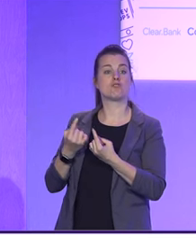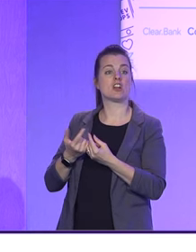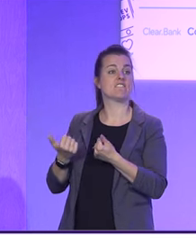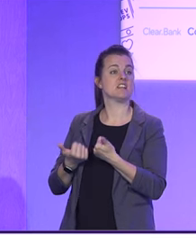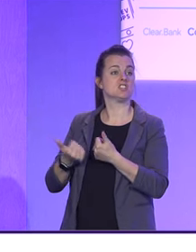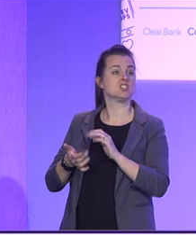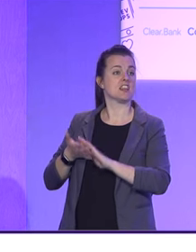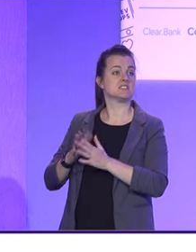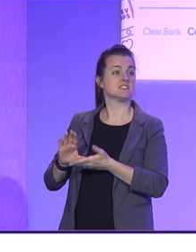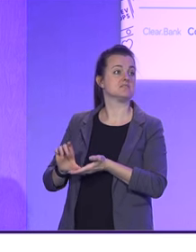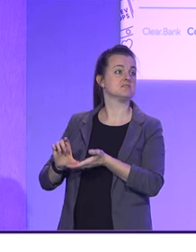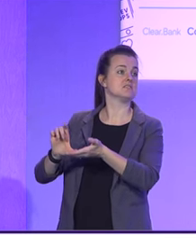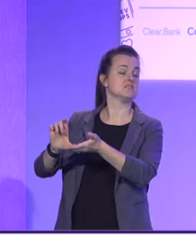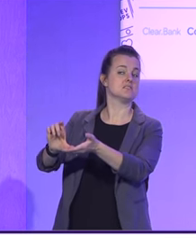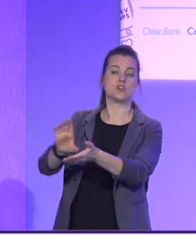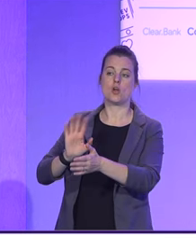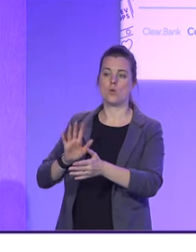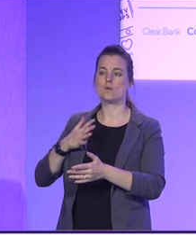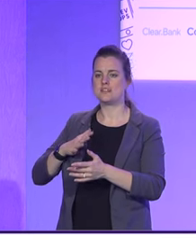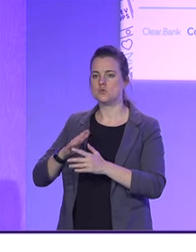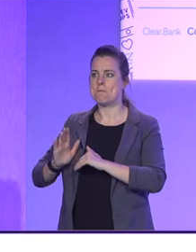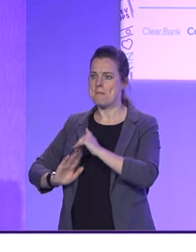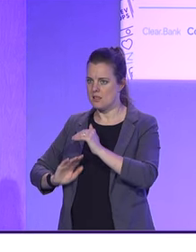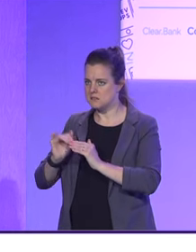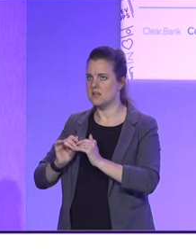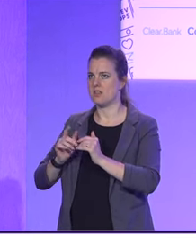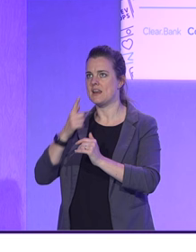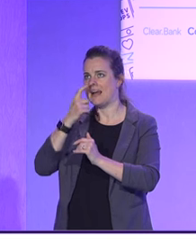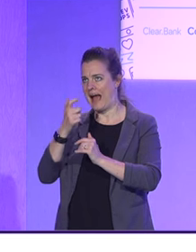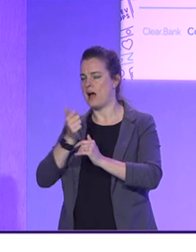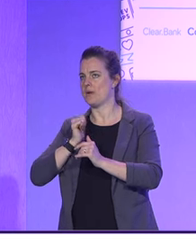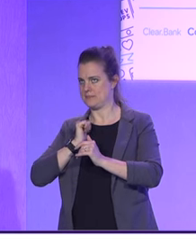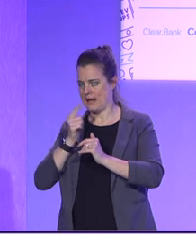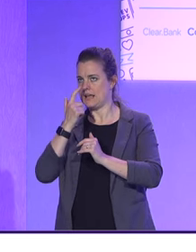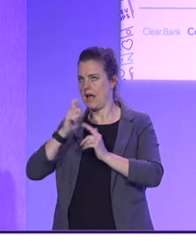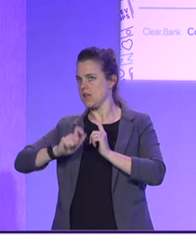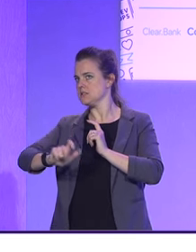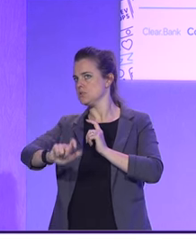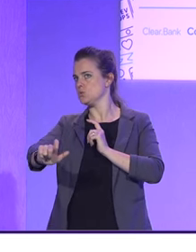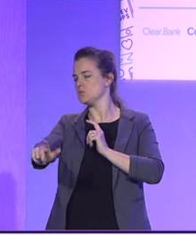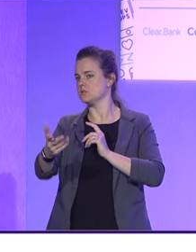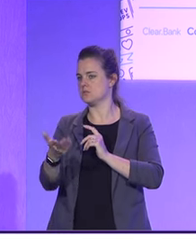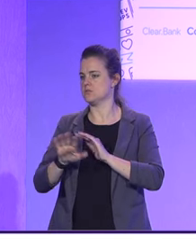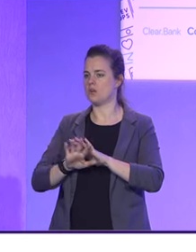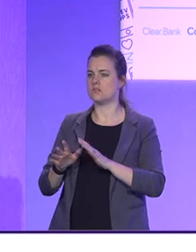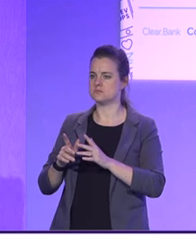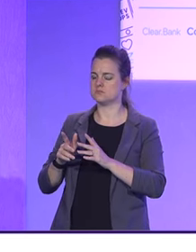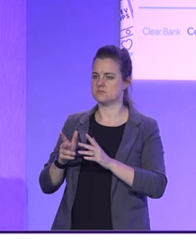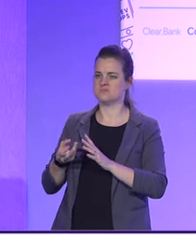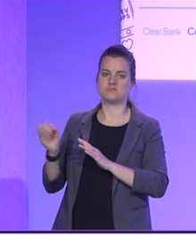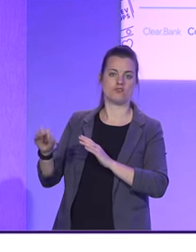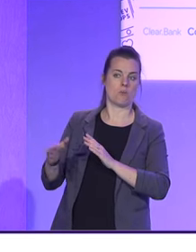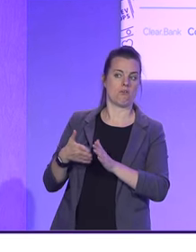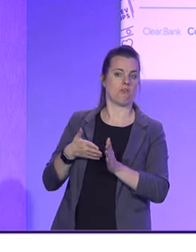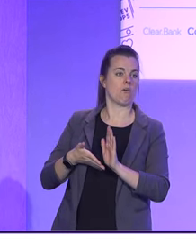is about how we build the things. Okay. For me, using, at least my case, using open source libraries,